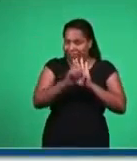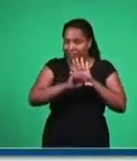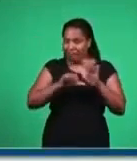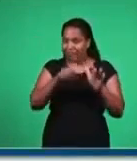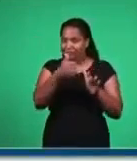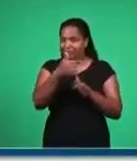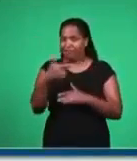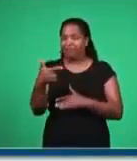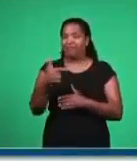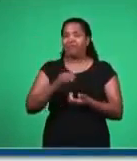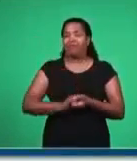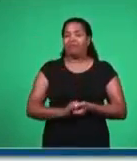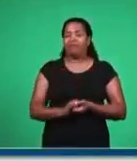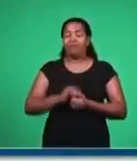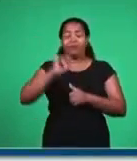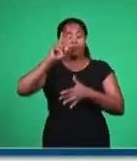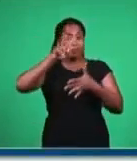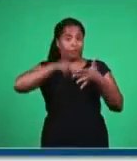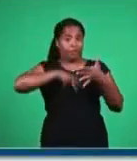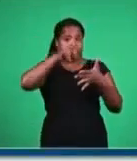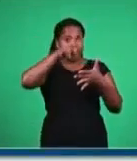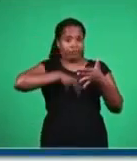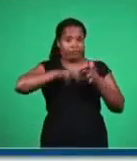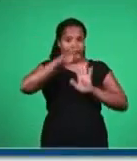Chapter 6 verse